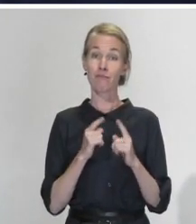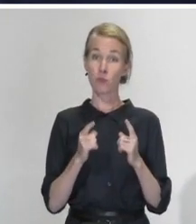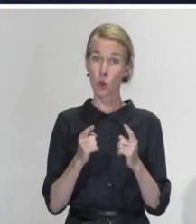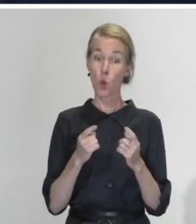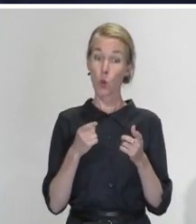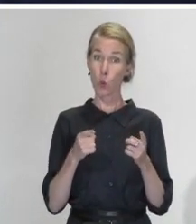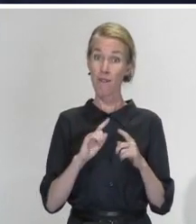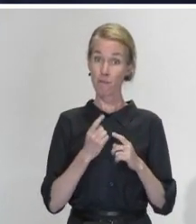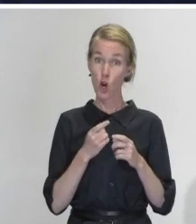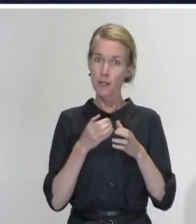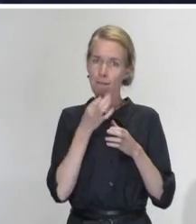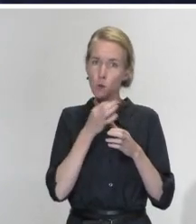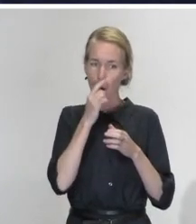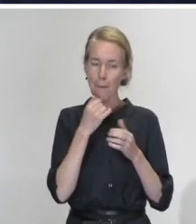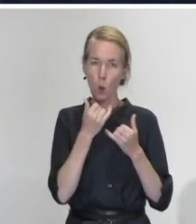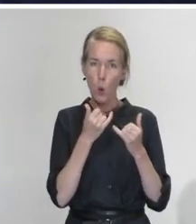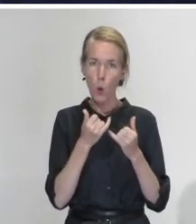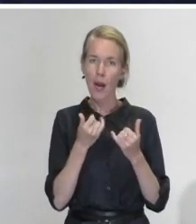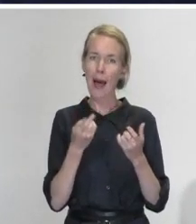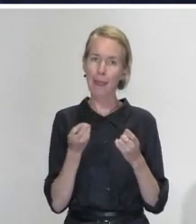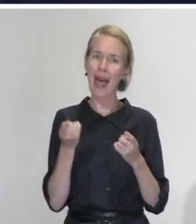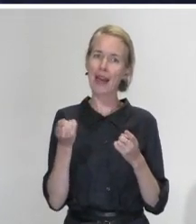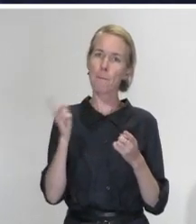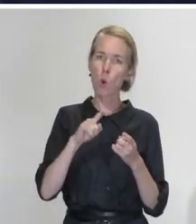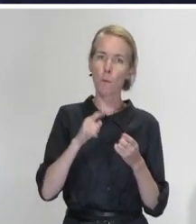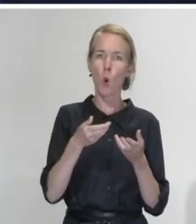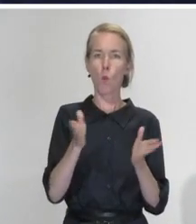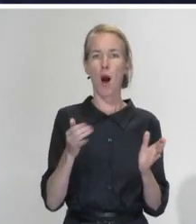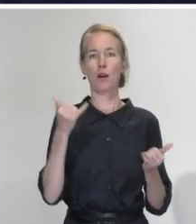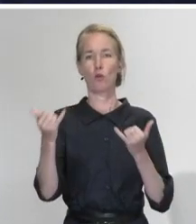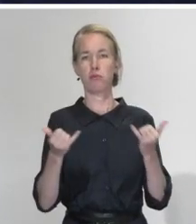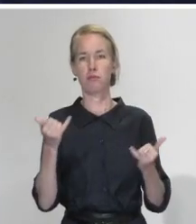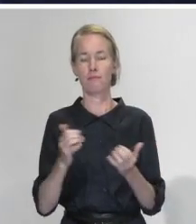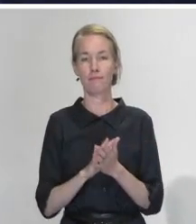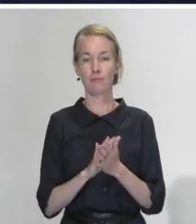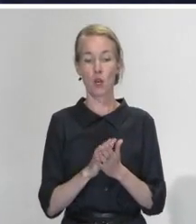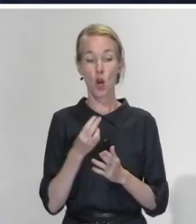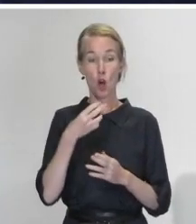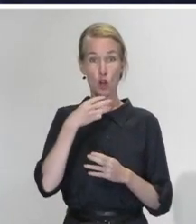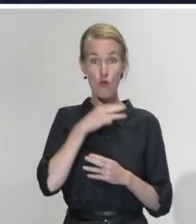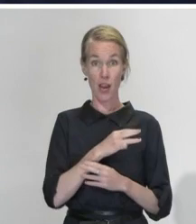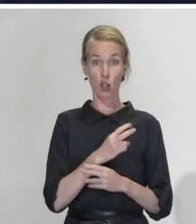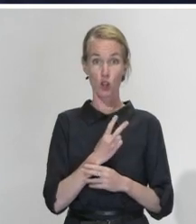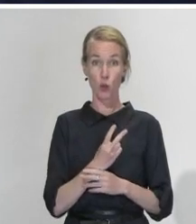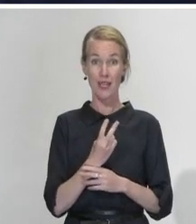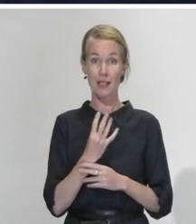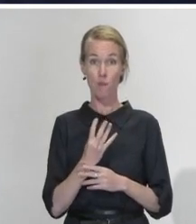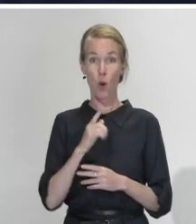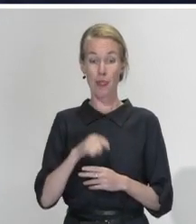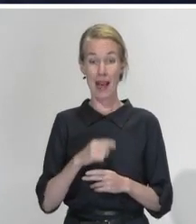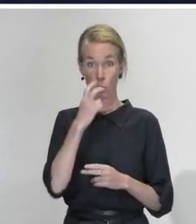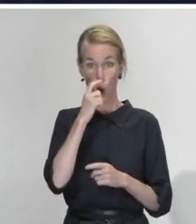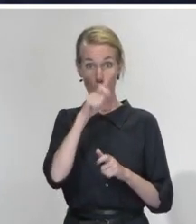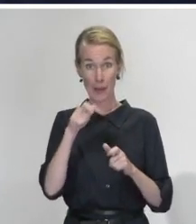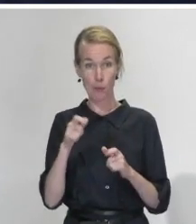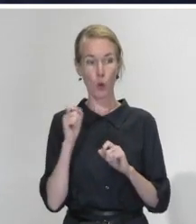older people with high needs. Also, an email has been sent to 324,000 seniors, assuring them